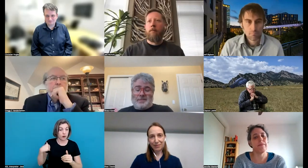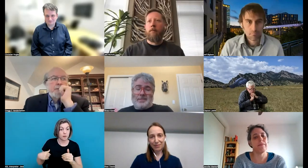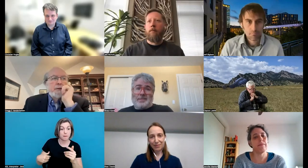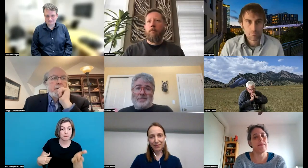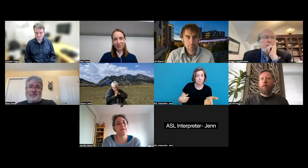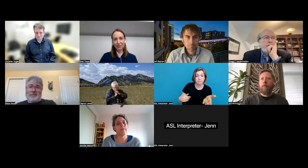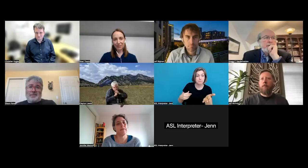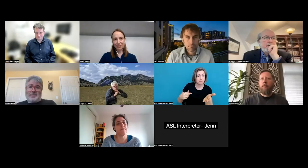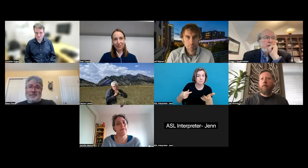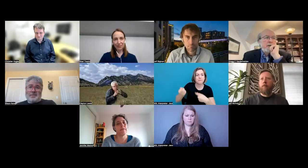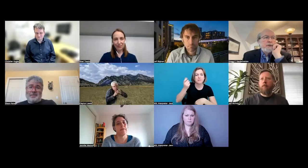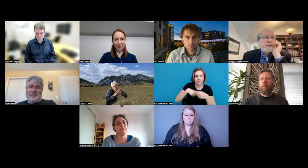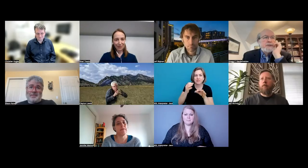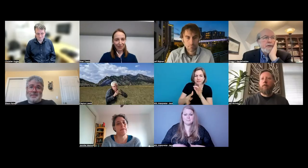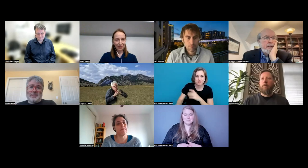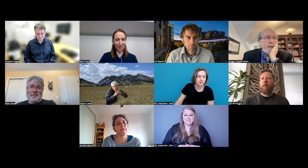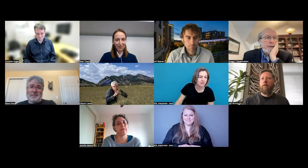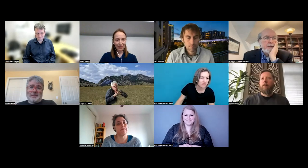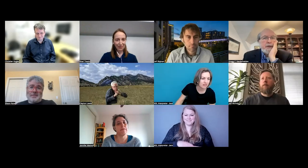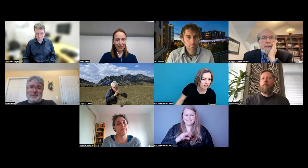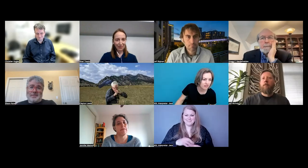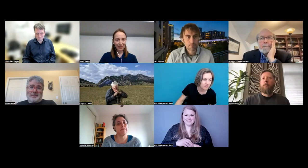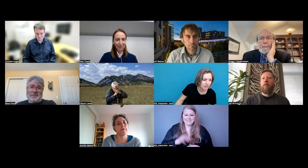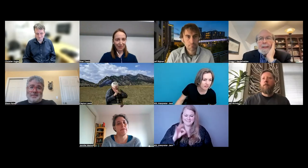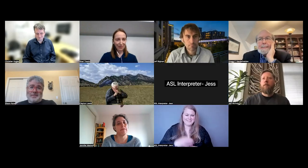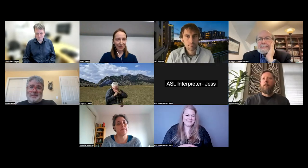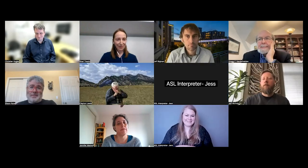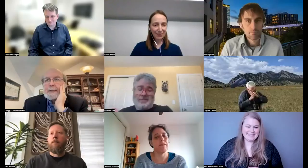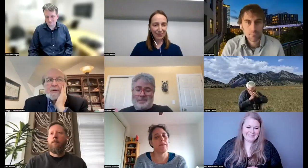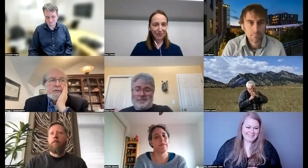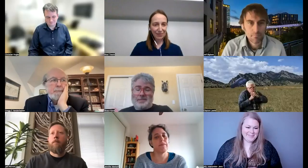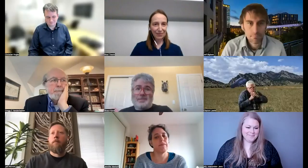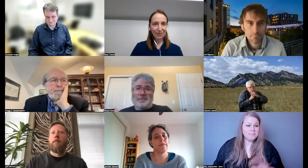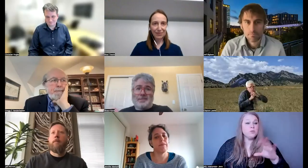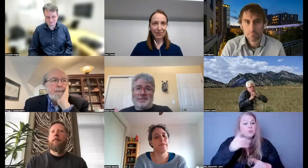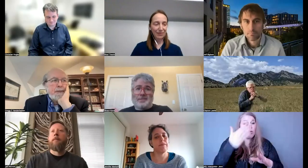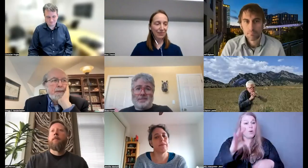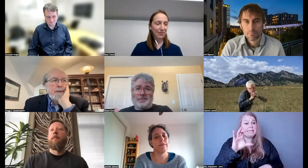Yes. Other thoughts? Christian, I see your hand up, and then Shari. Christian?